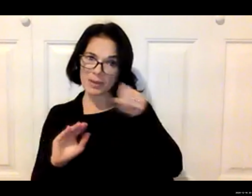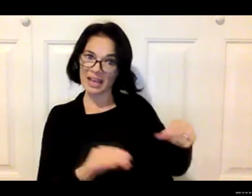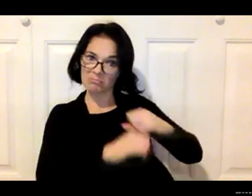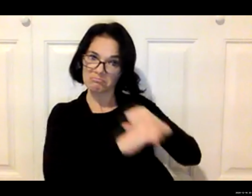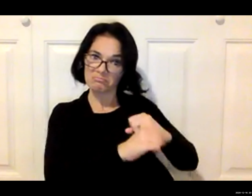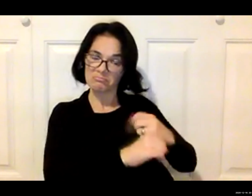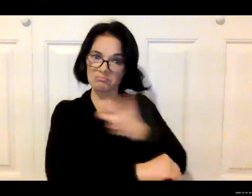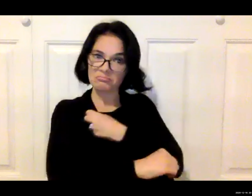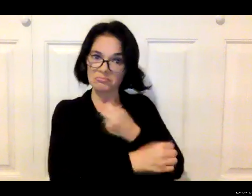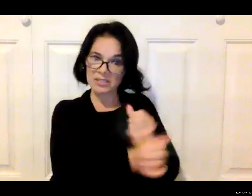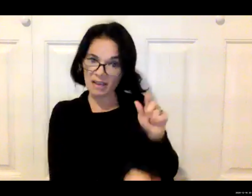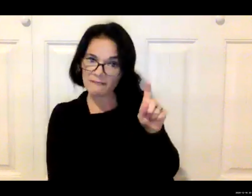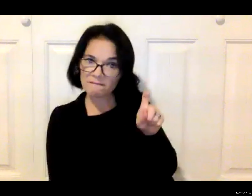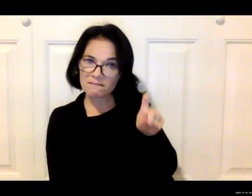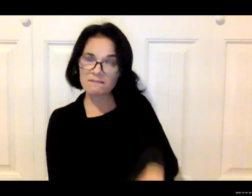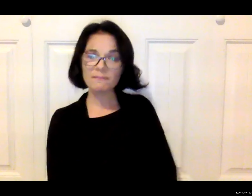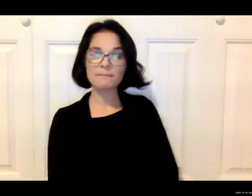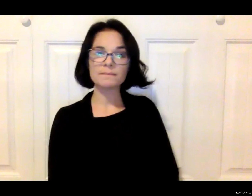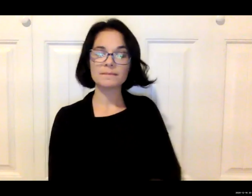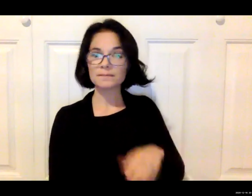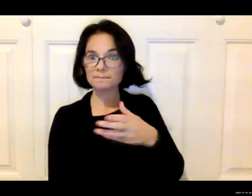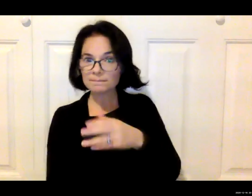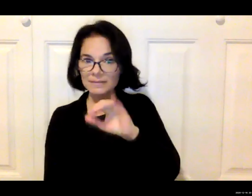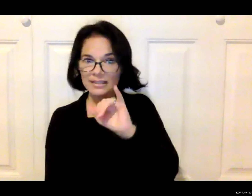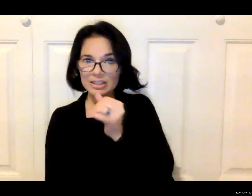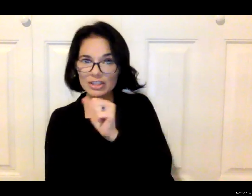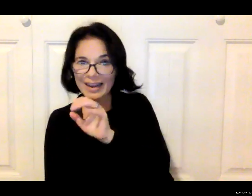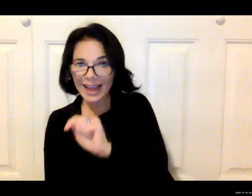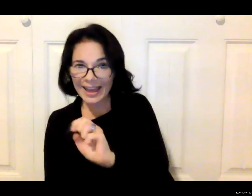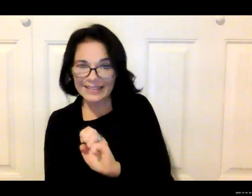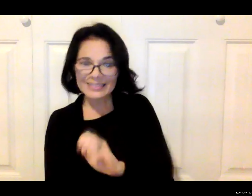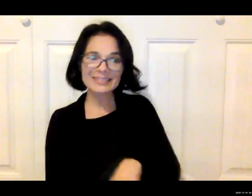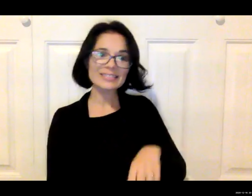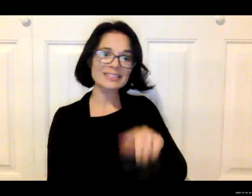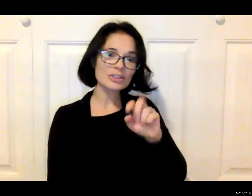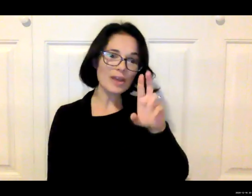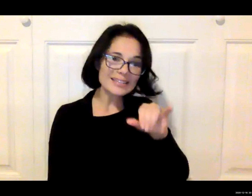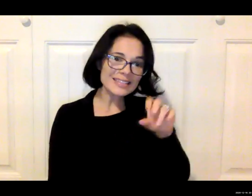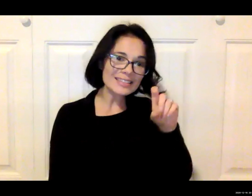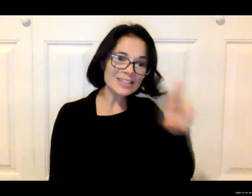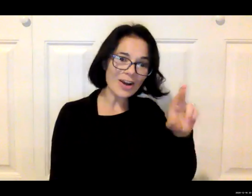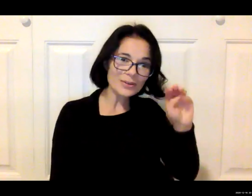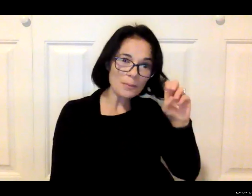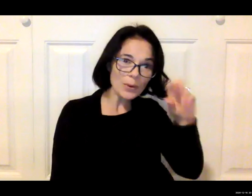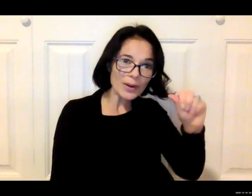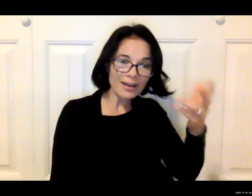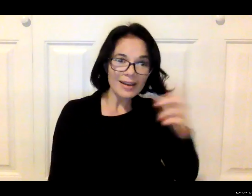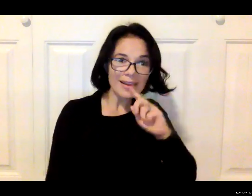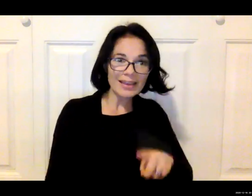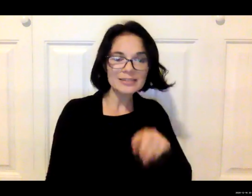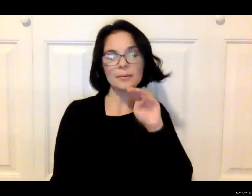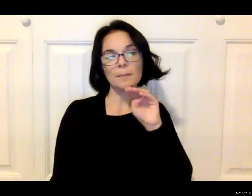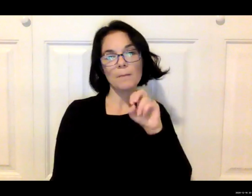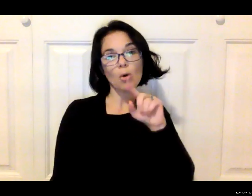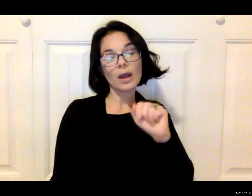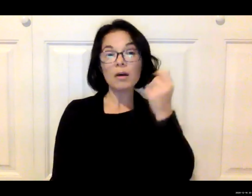Jeanette, Tracy, Dr. Mona, if you want to answer that. You know, even though the